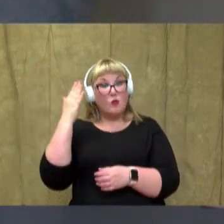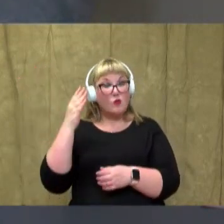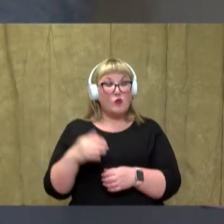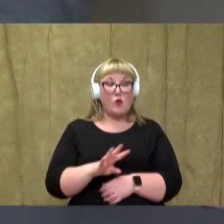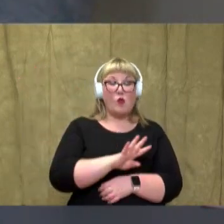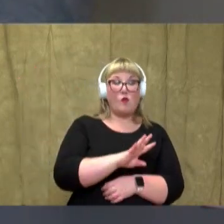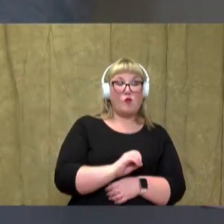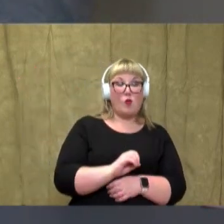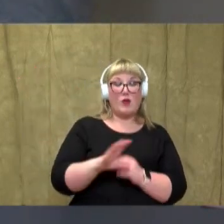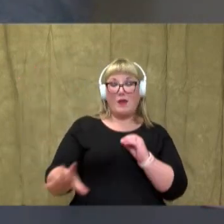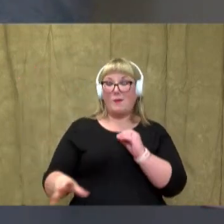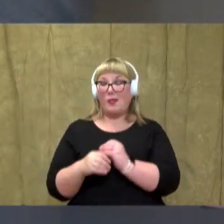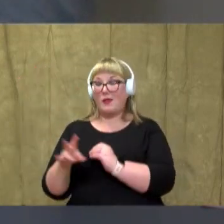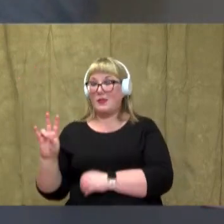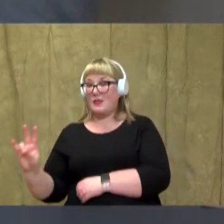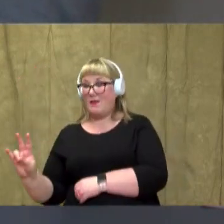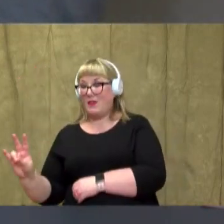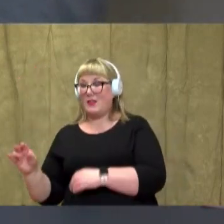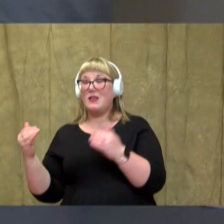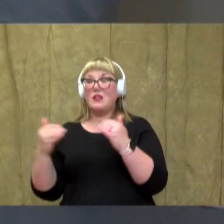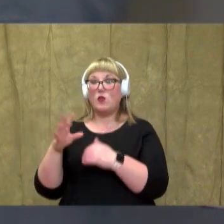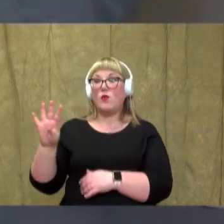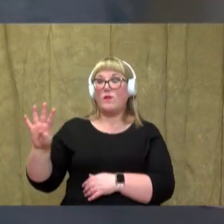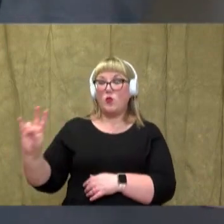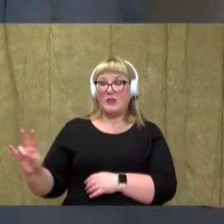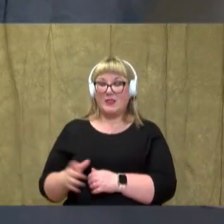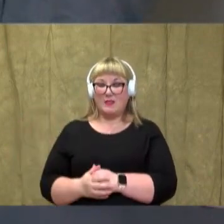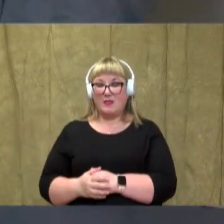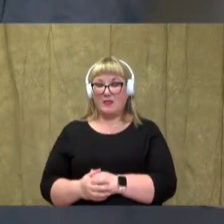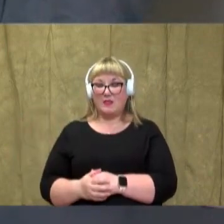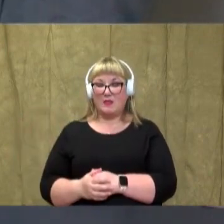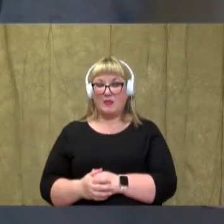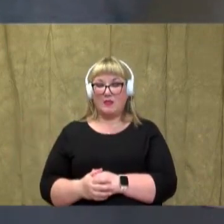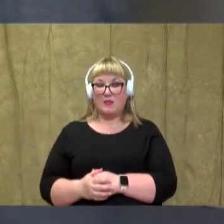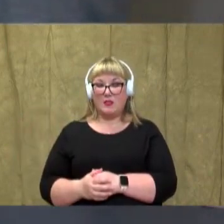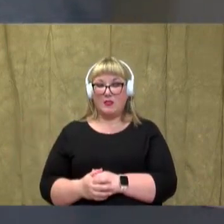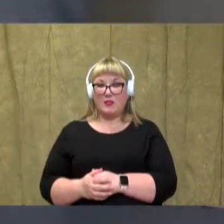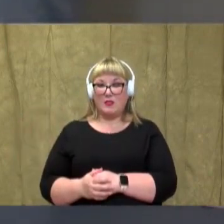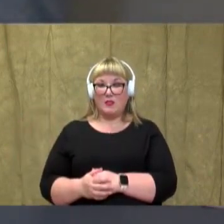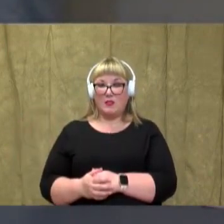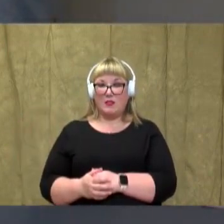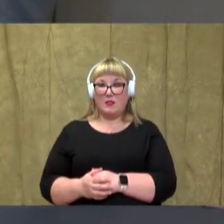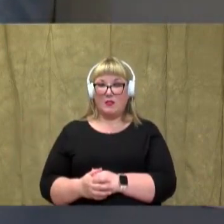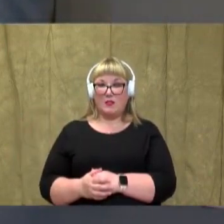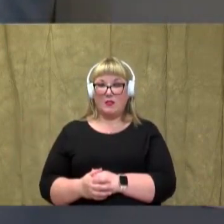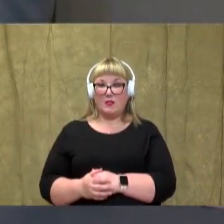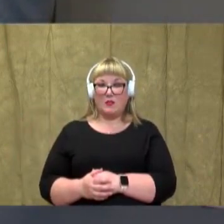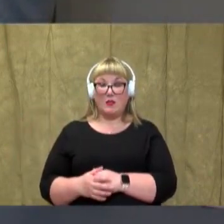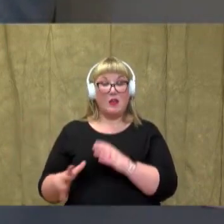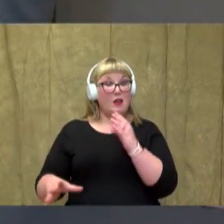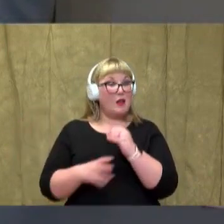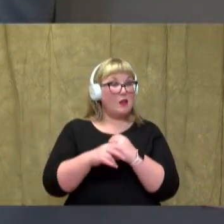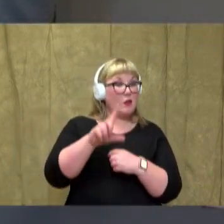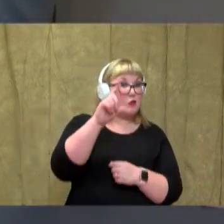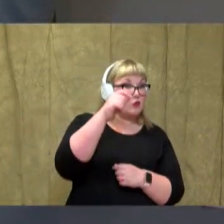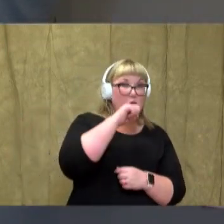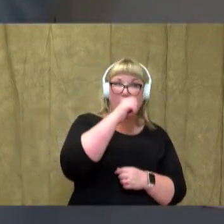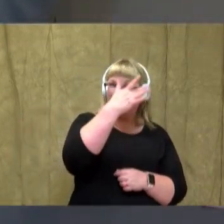40 plus 7 gives us 47. Add our 20.